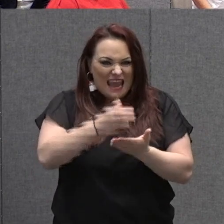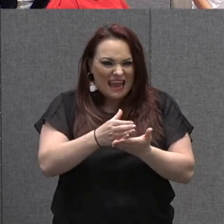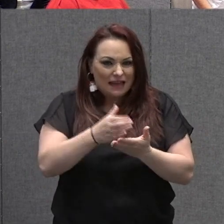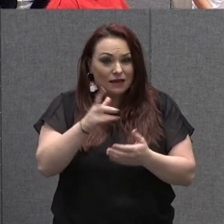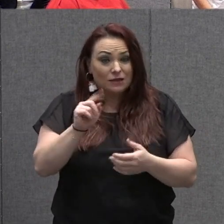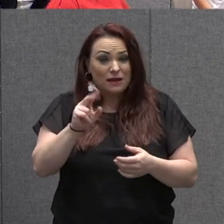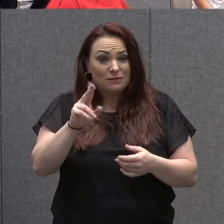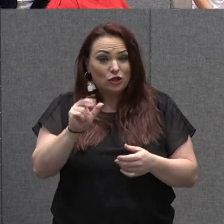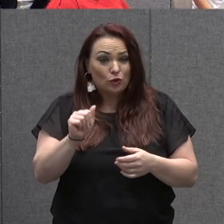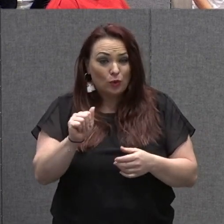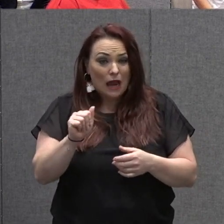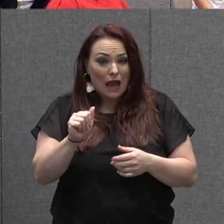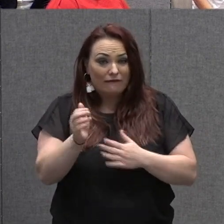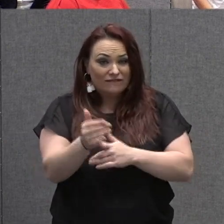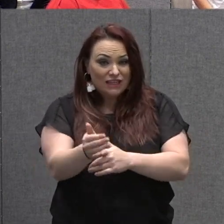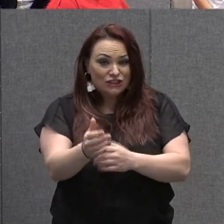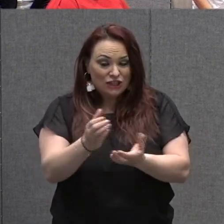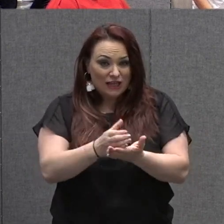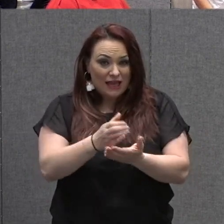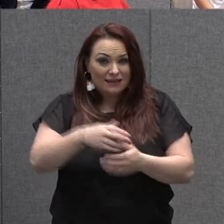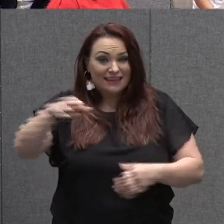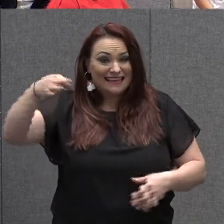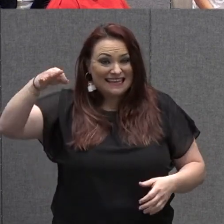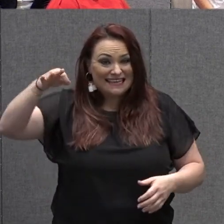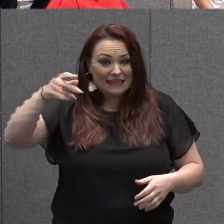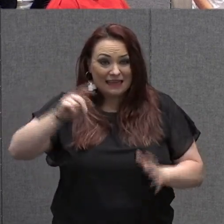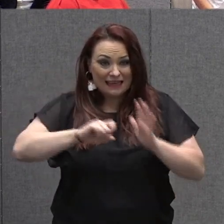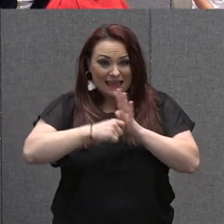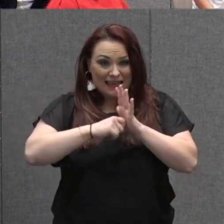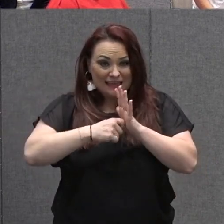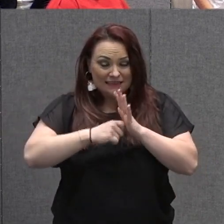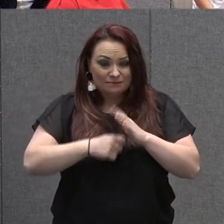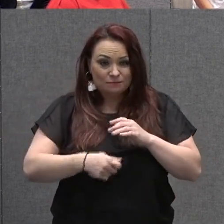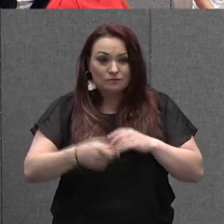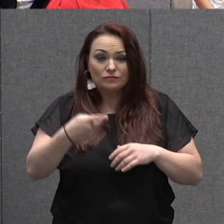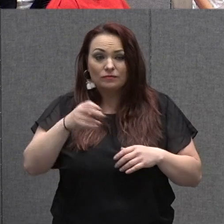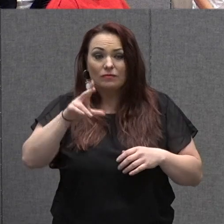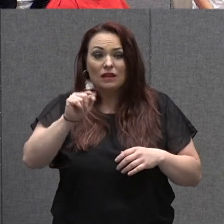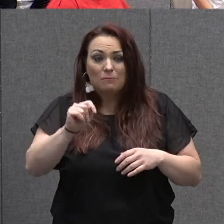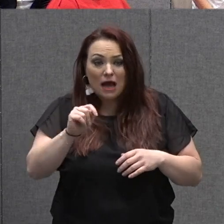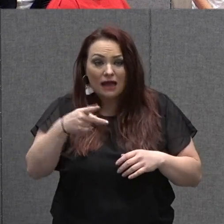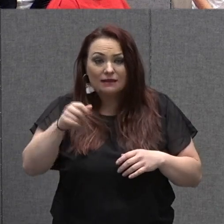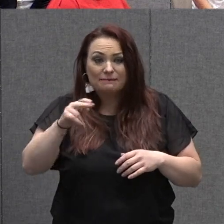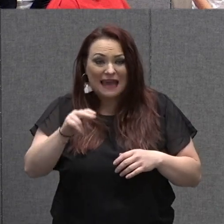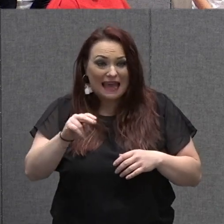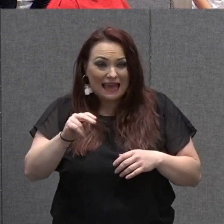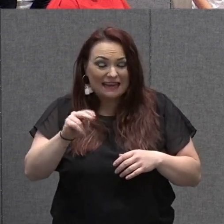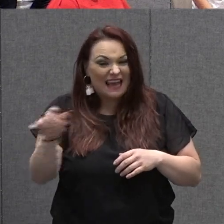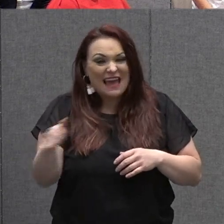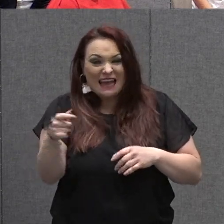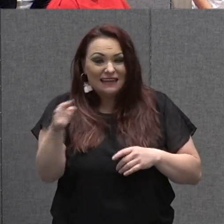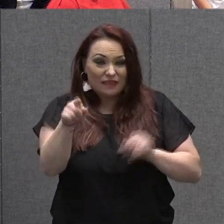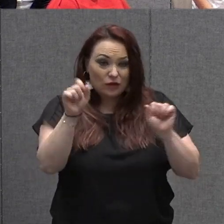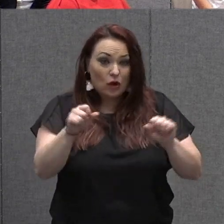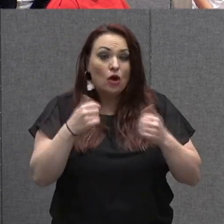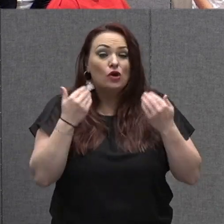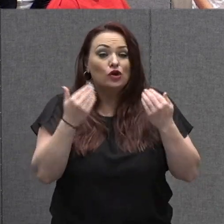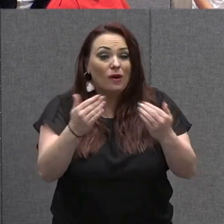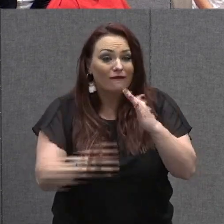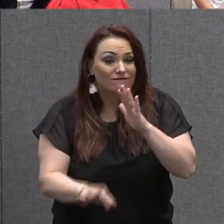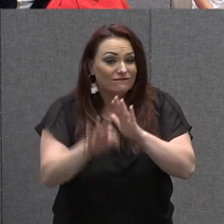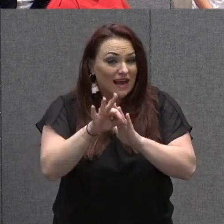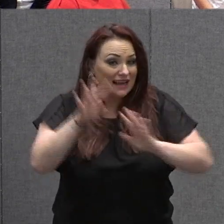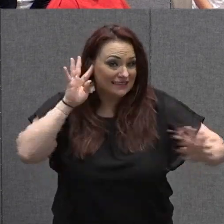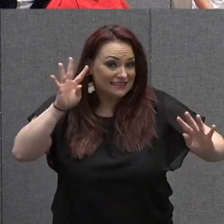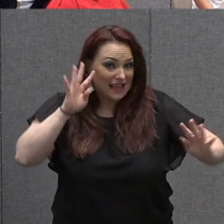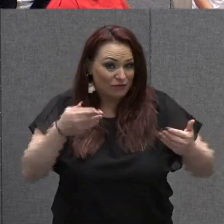can, keys, pots and pans, anything that you can go find. So as I'm talking right now, I want you to go find that stuff, and then